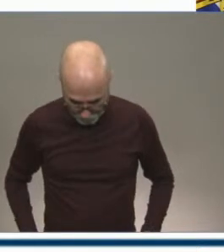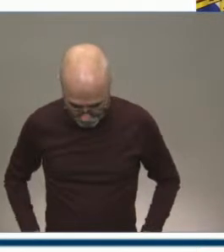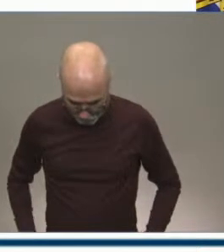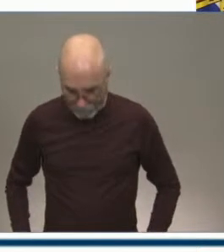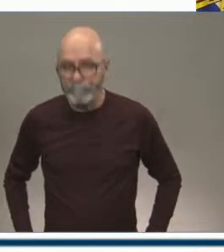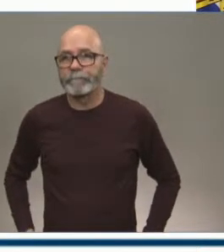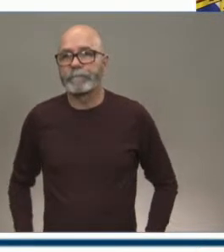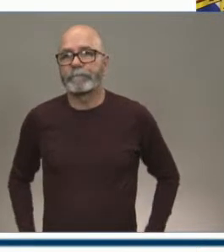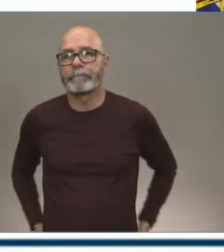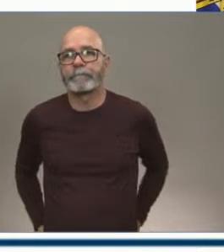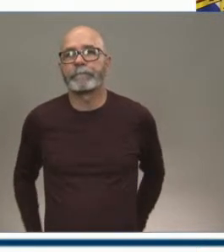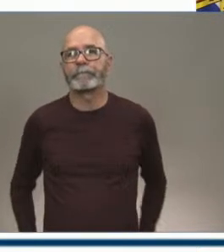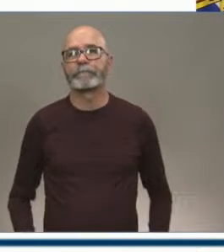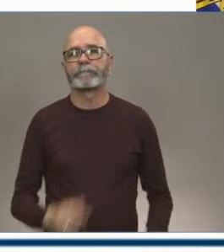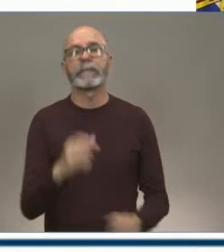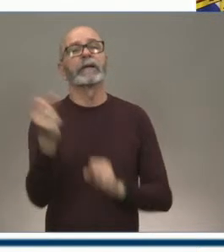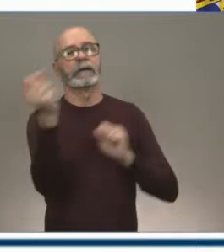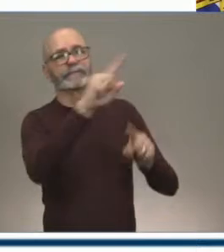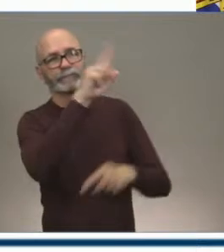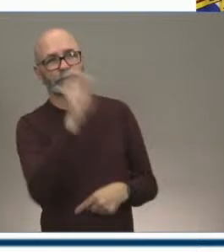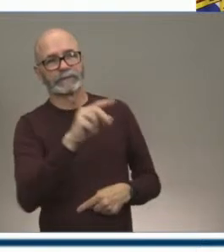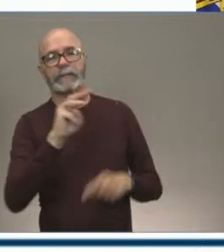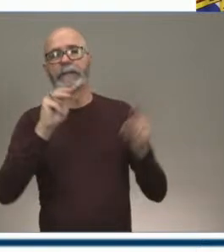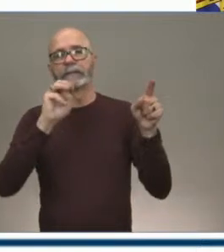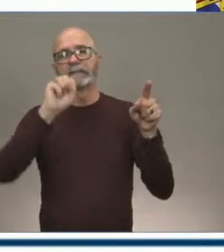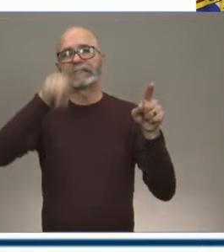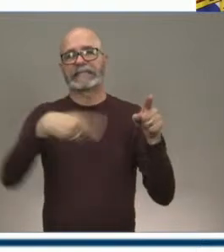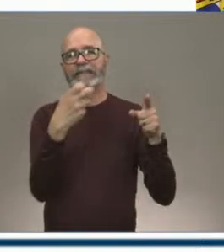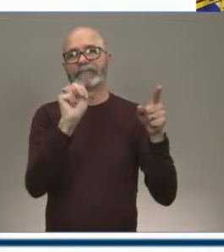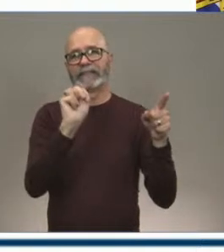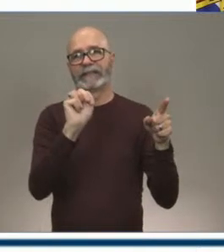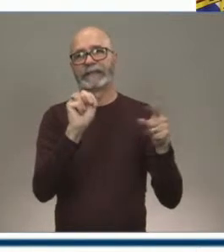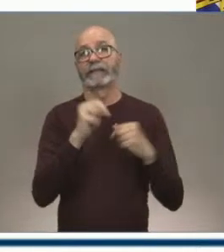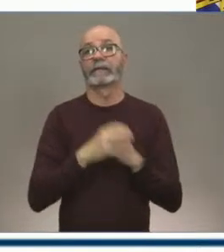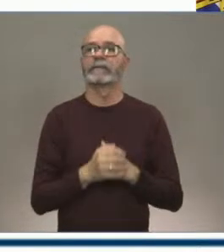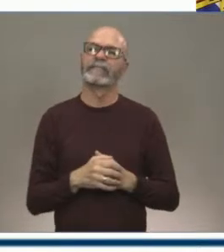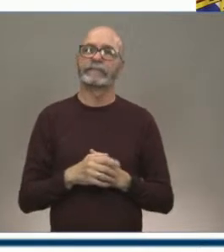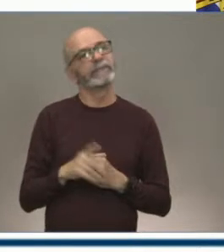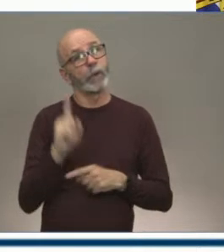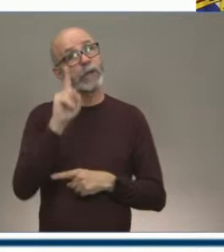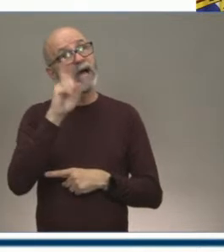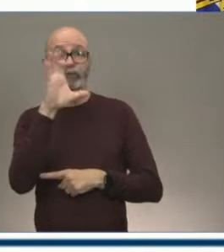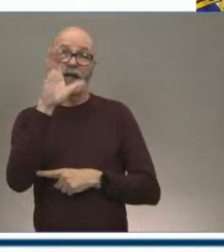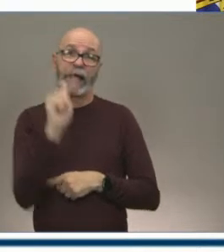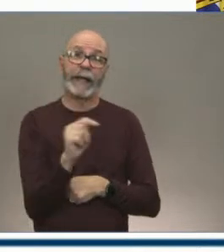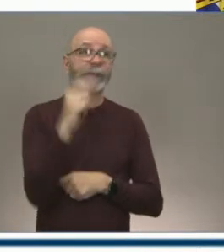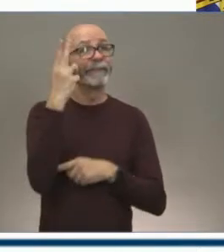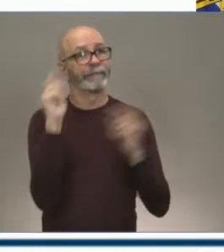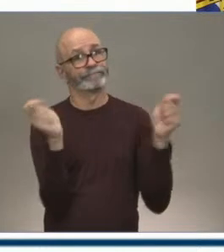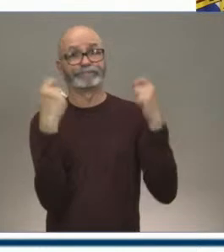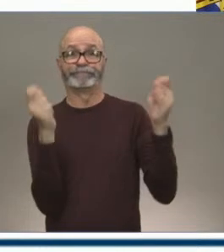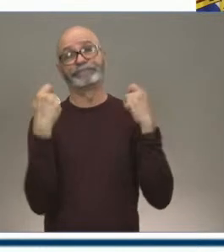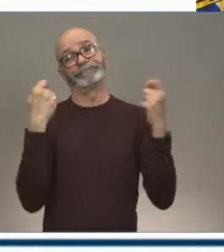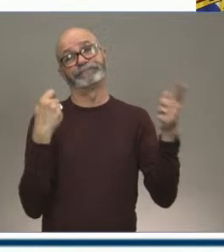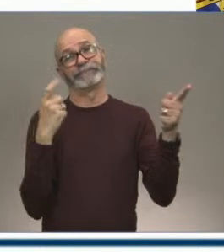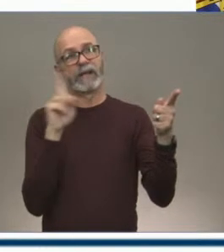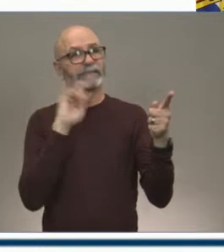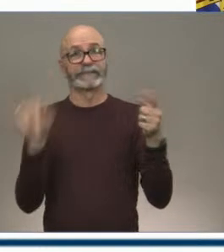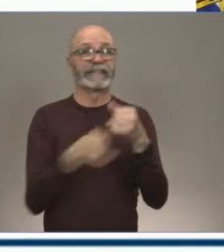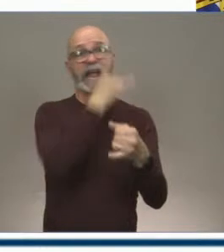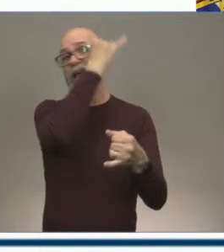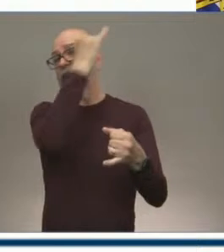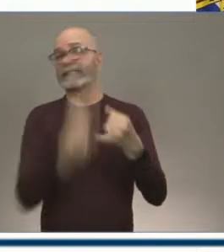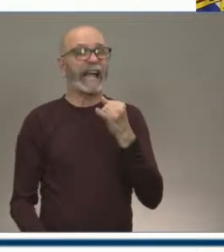Stephen McNeil. I know you mentioned this is the 100th briefing today, is also your last briefing. Nova Scotians have